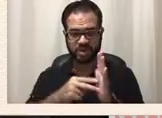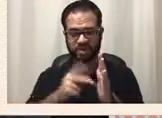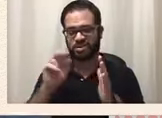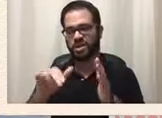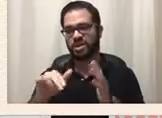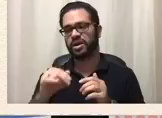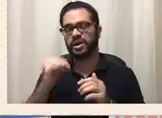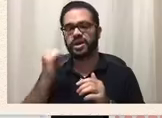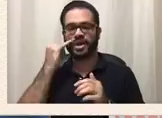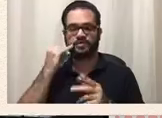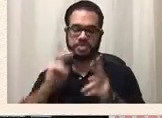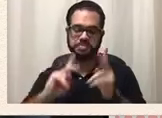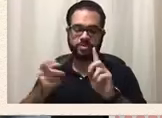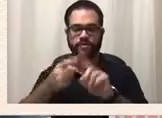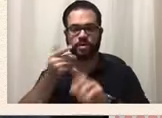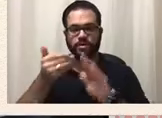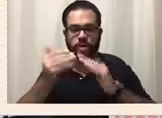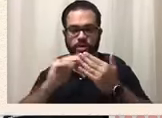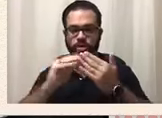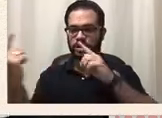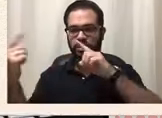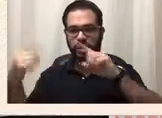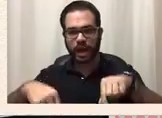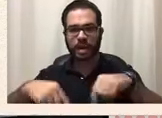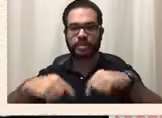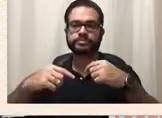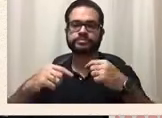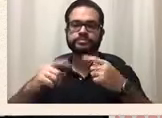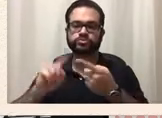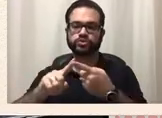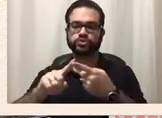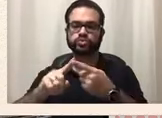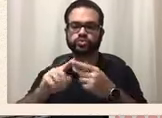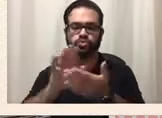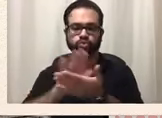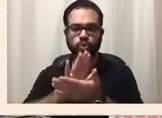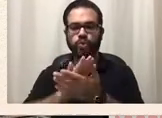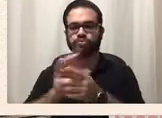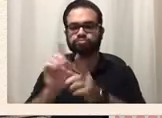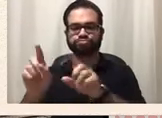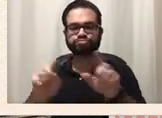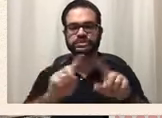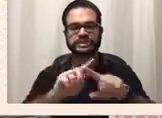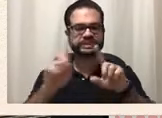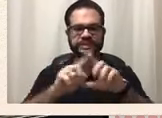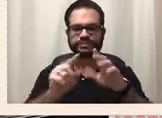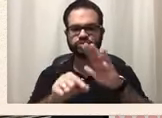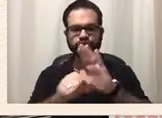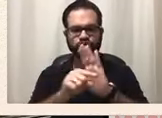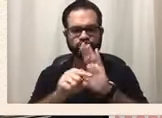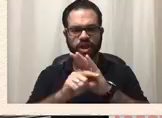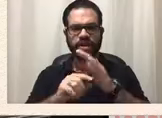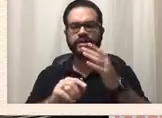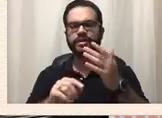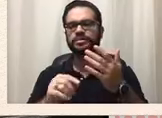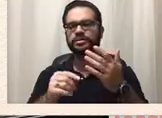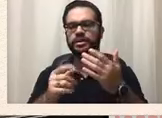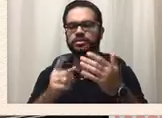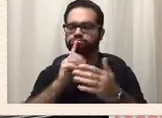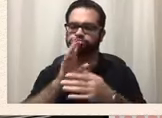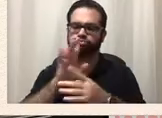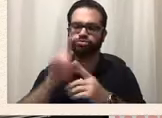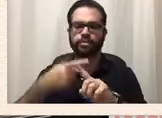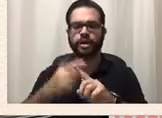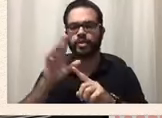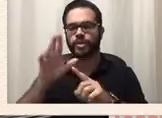have opportunities to go into schools at all grade levels and share either about their professional background,